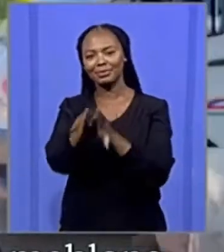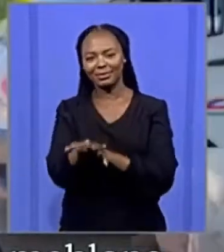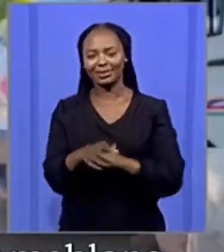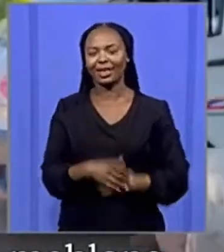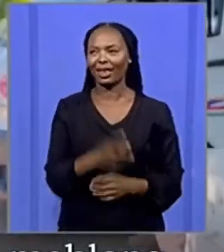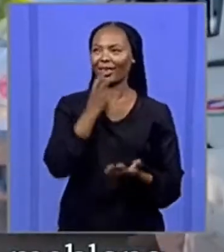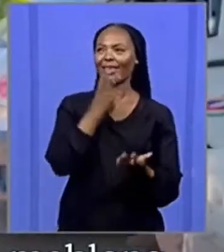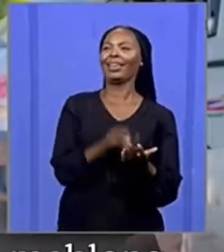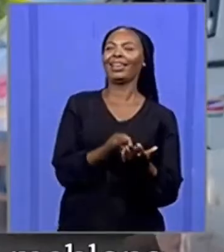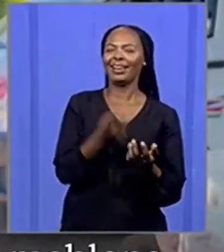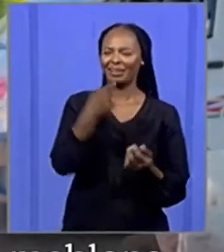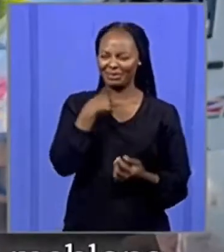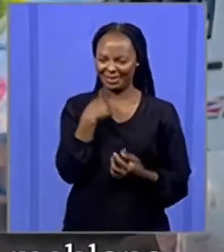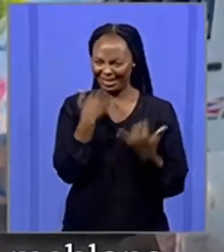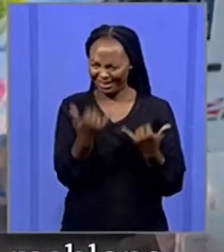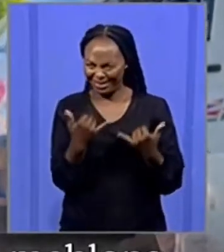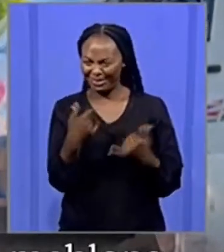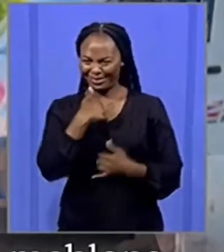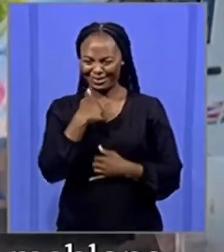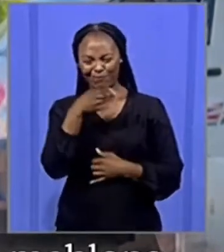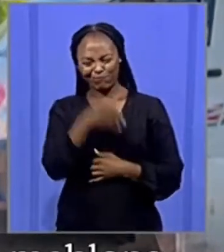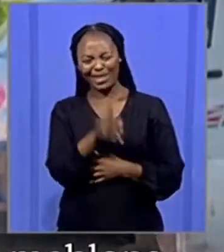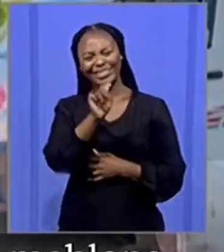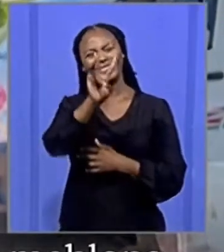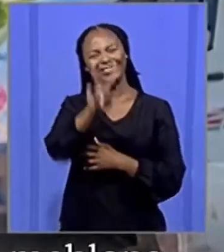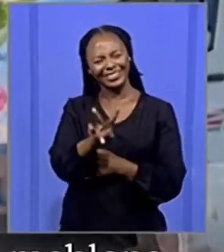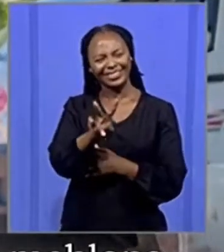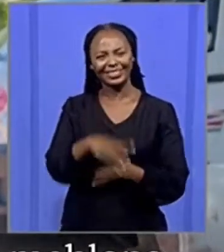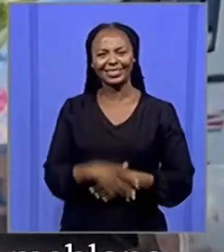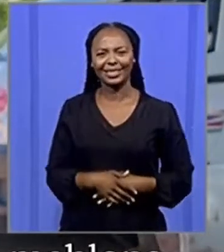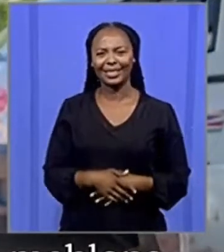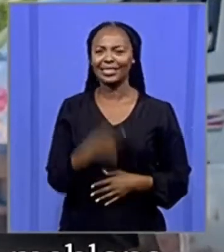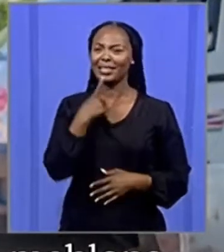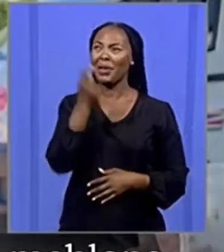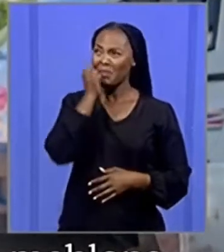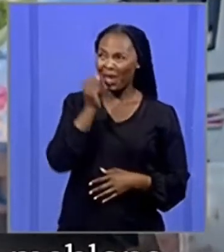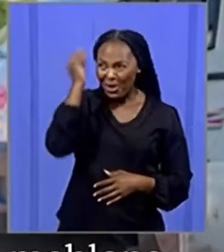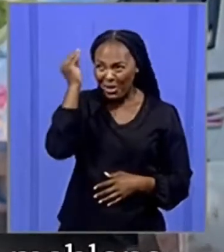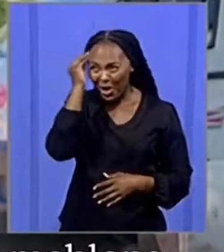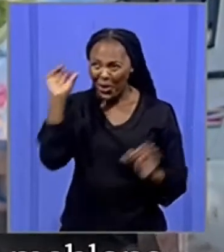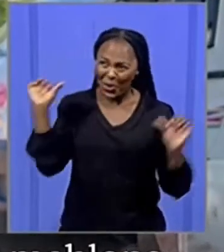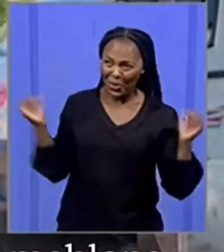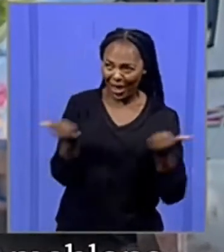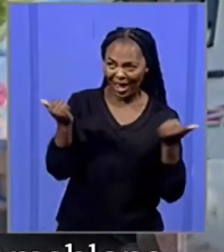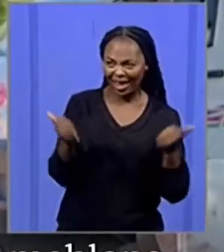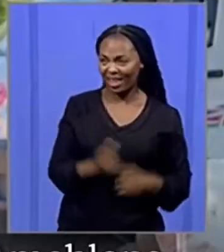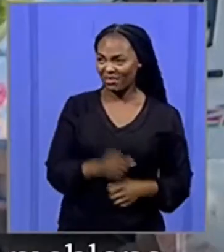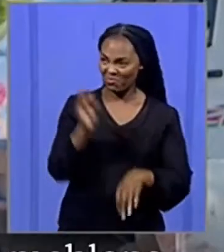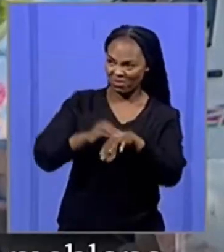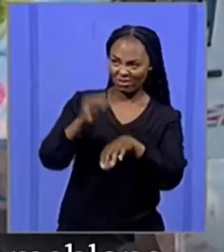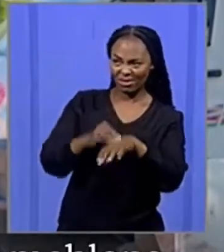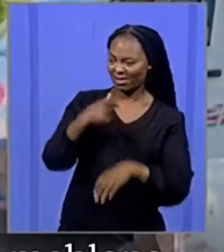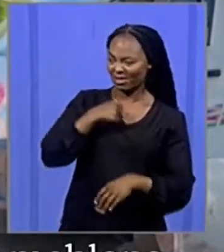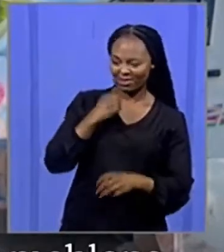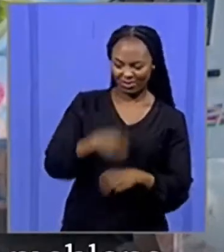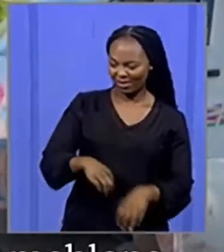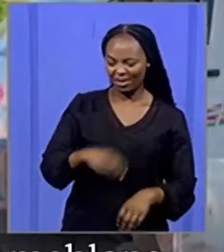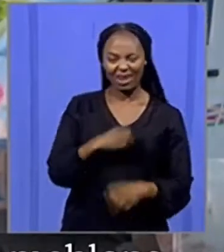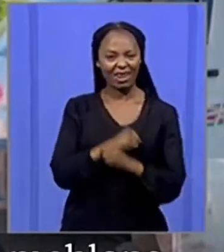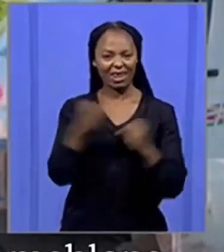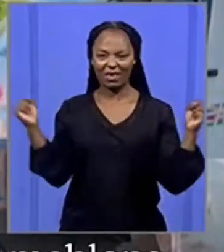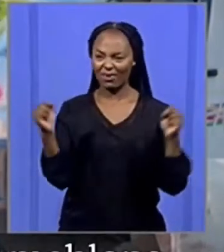Ba maketše kudu gore ai monno wa banna gape re a motsebana ene monnong ke a tshwenya motho o mongwe nka šitša trenta black mo